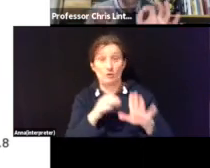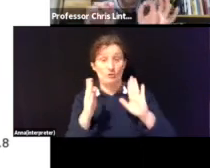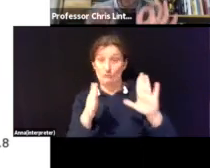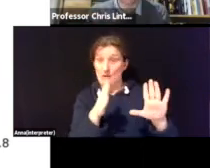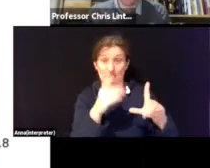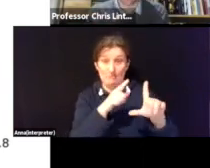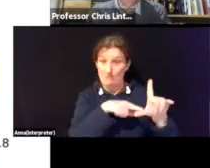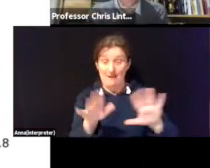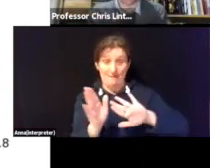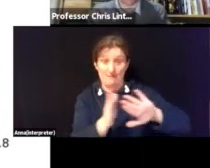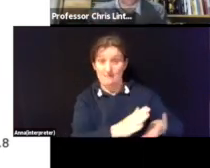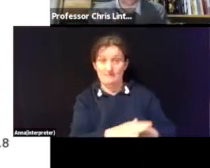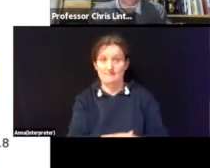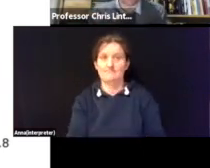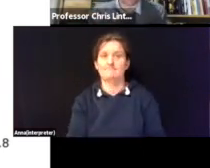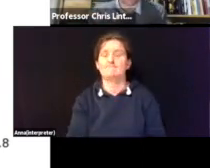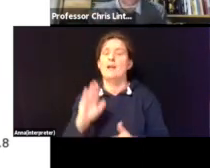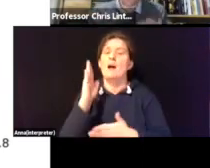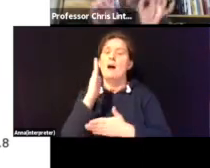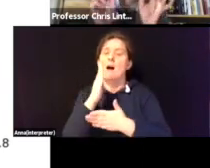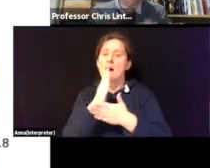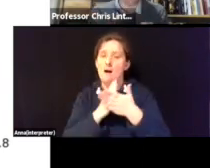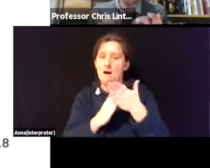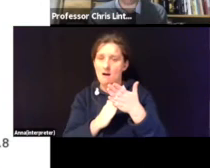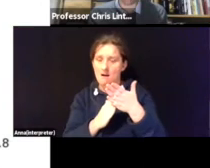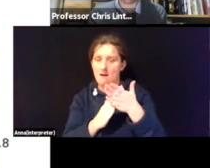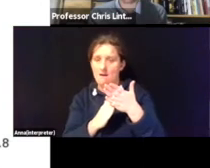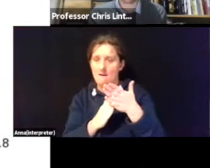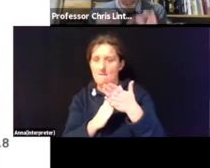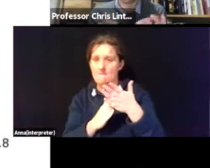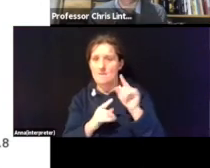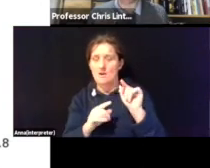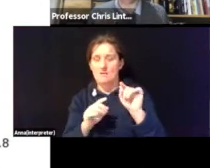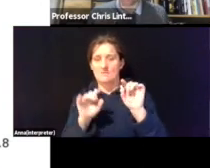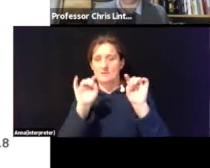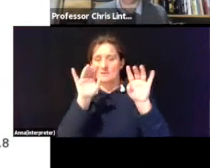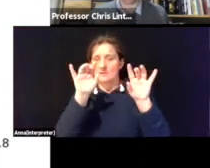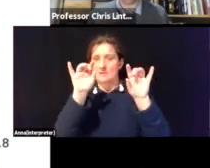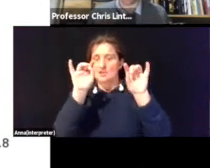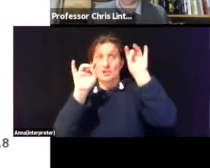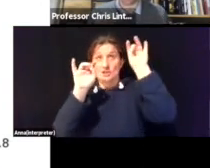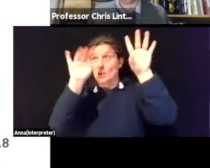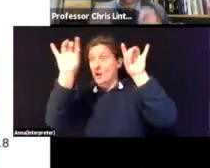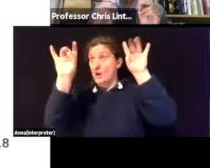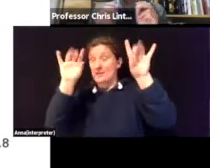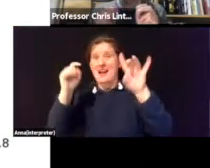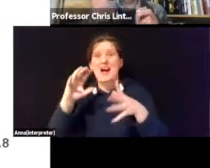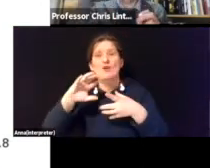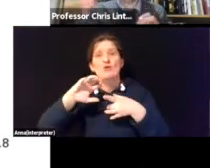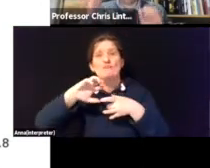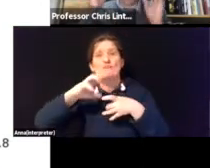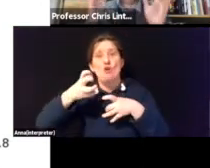Half of sun-like stars in the Milky Way have a rocky planet in their Ecclewatts zone. So if